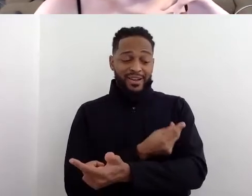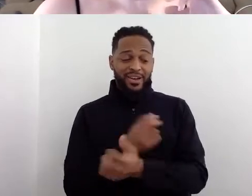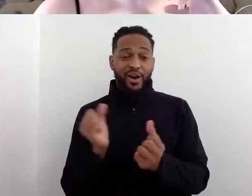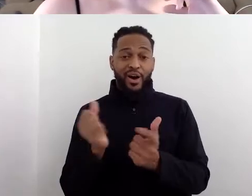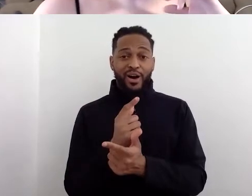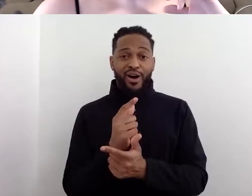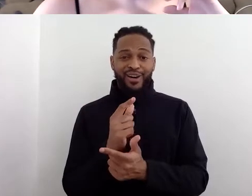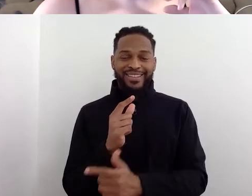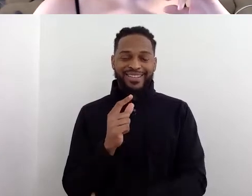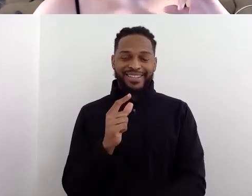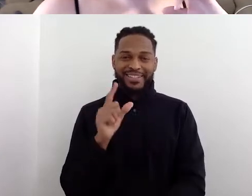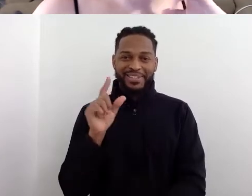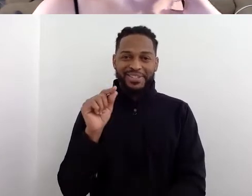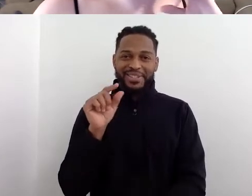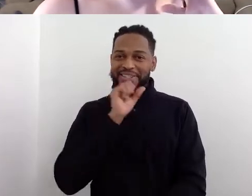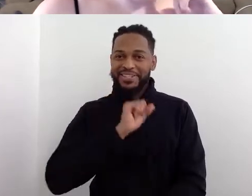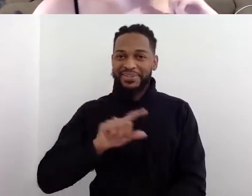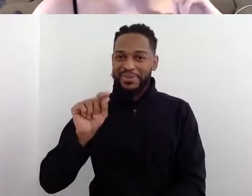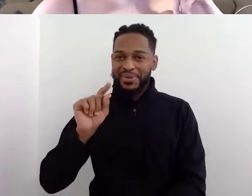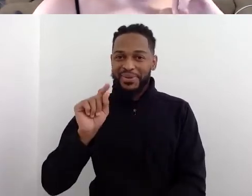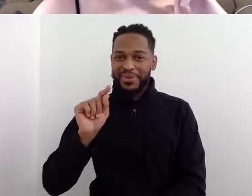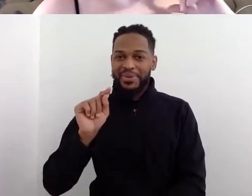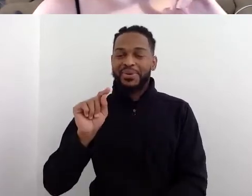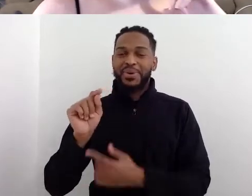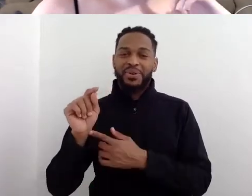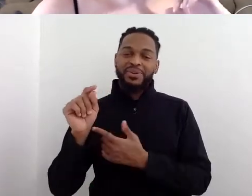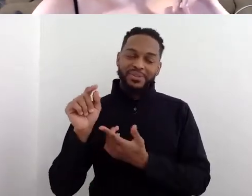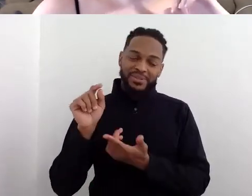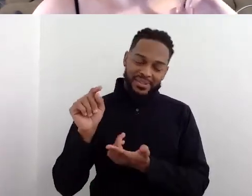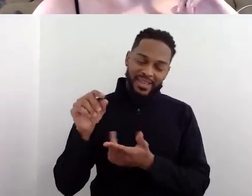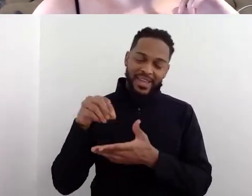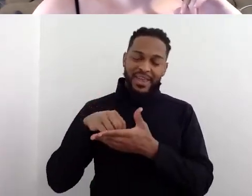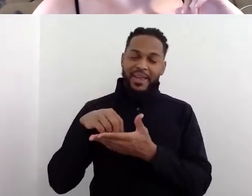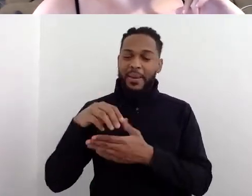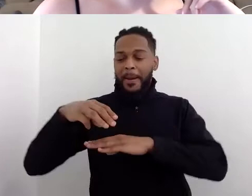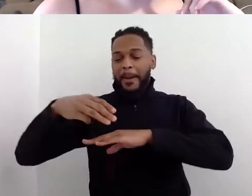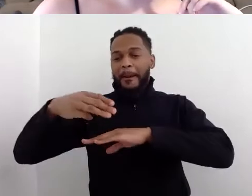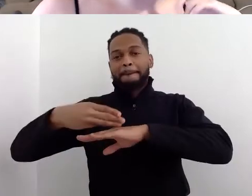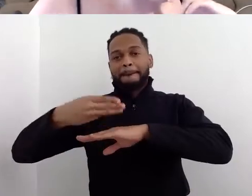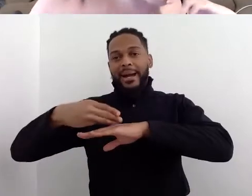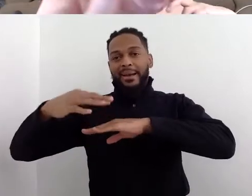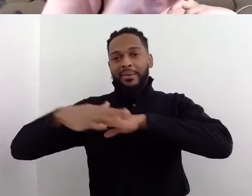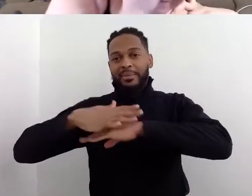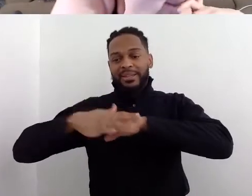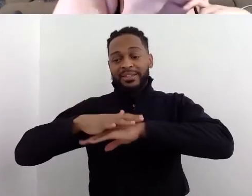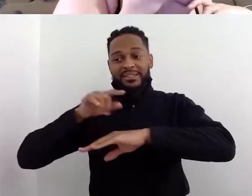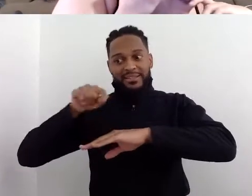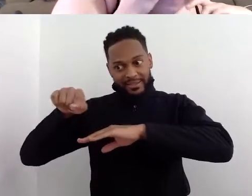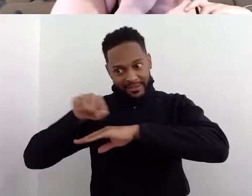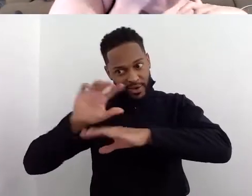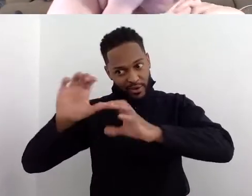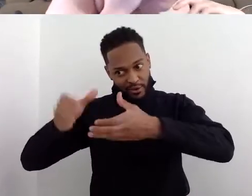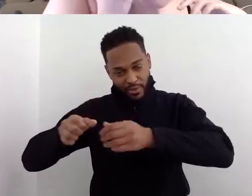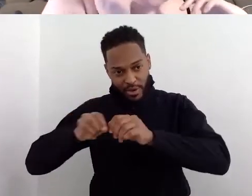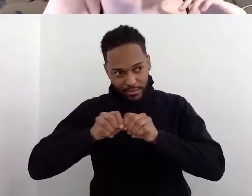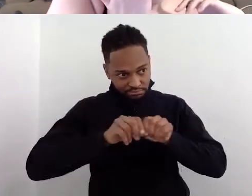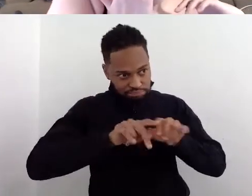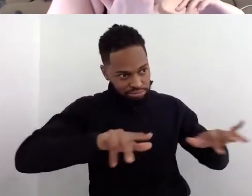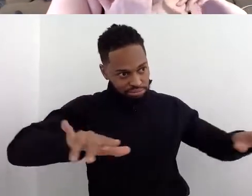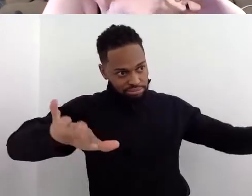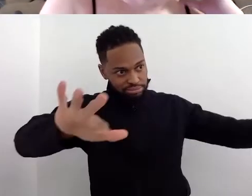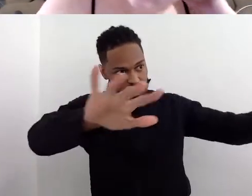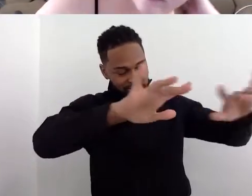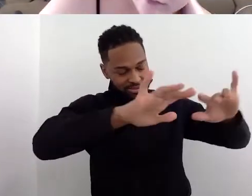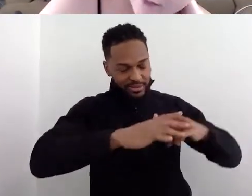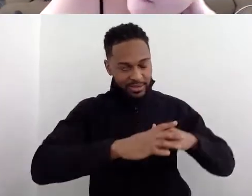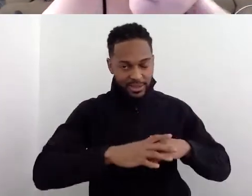and then everyone else can get it. But anyway, I'm not, you know, I think, you know, this is going to be